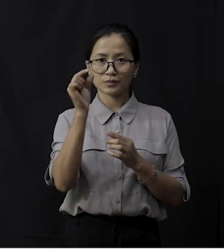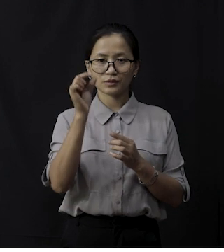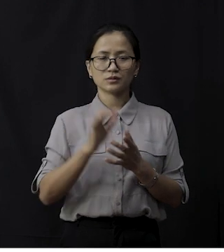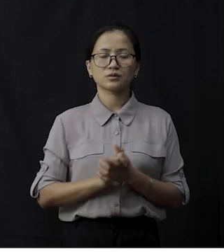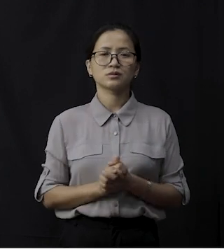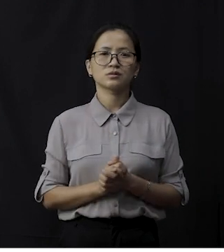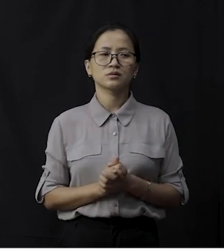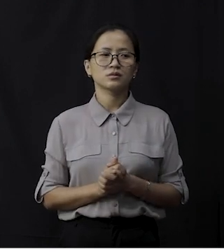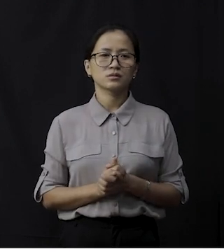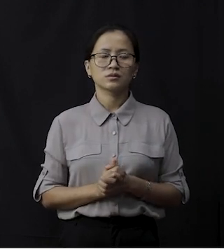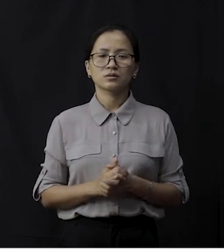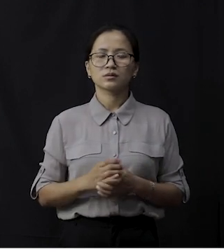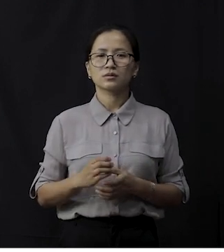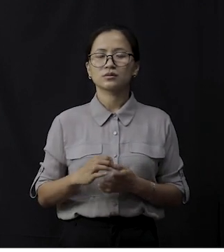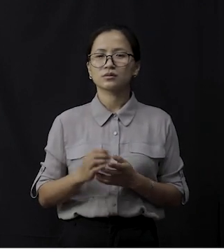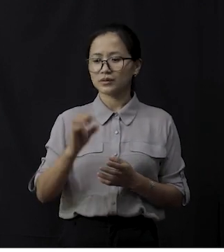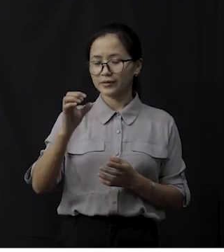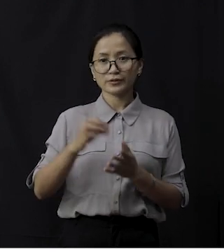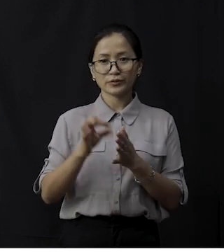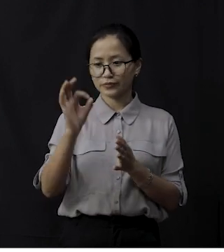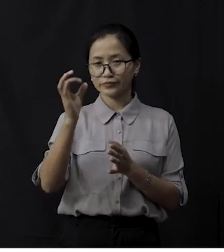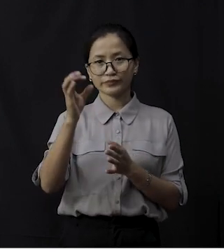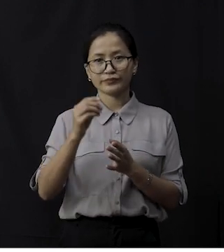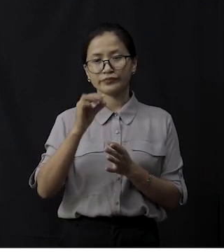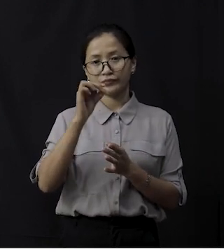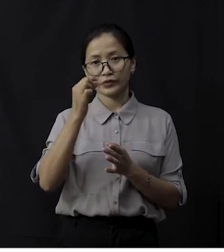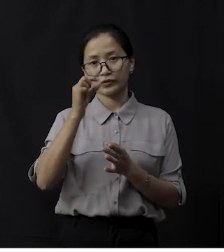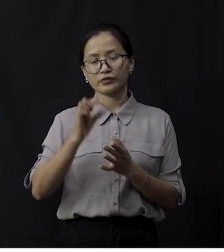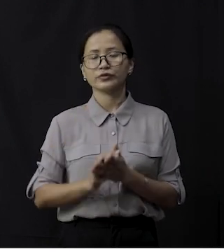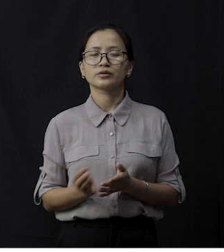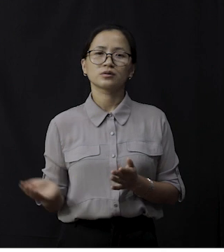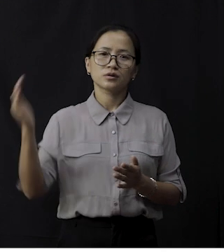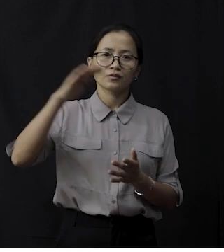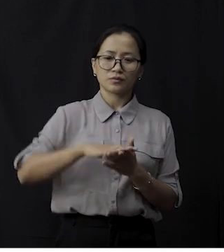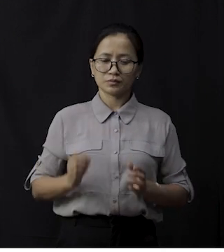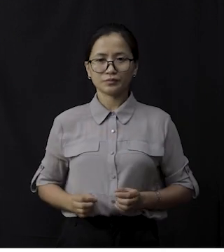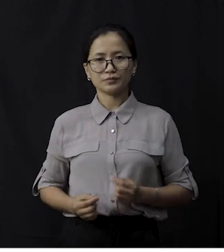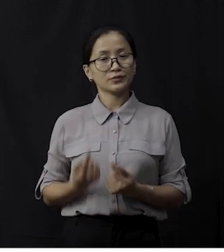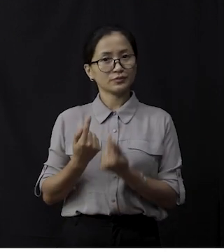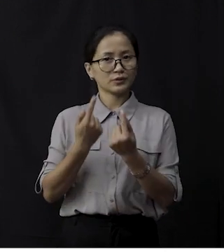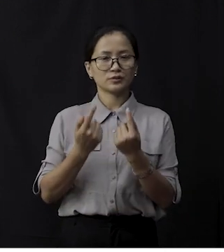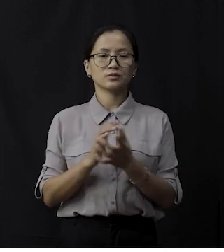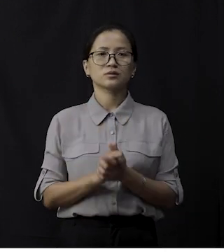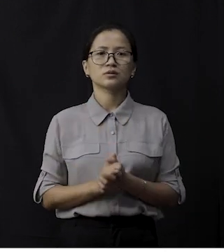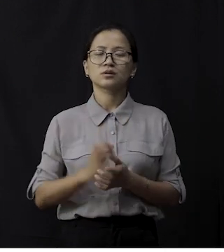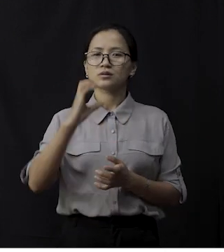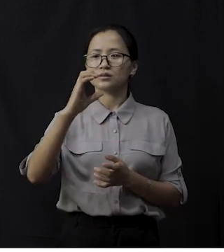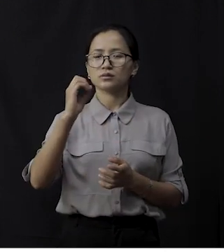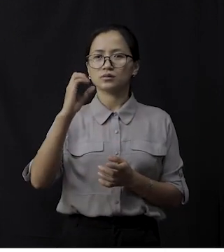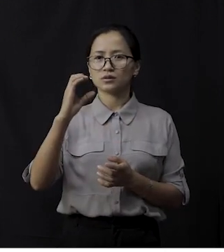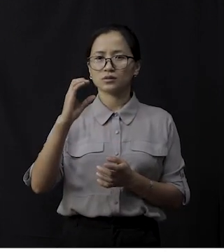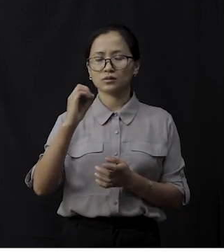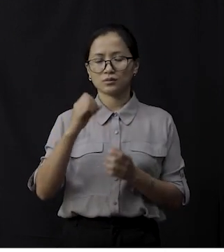okay? And coffee comes from coffee plant. So you collect this, cocoa. This is known as cocoa, okay? Cocoa